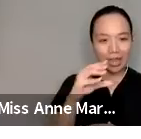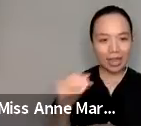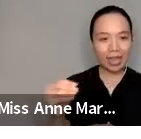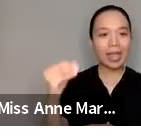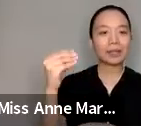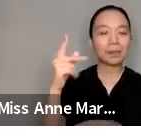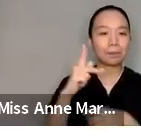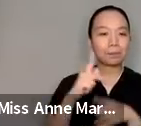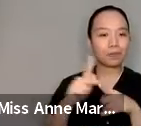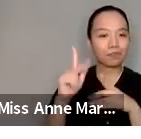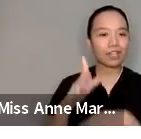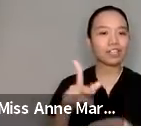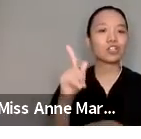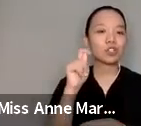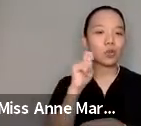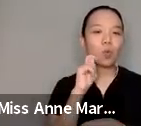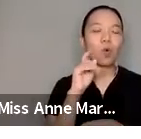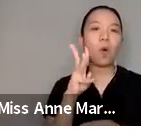Trifonia Wanda Giovanni.